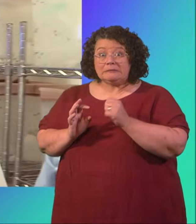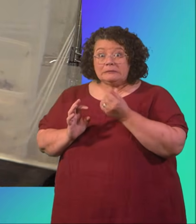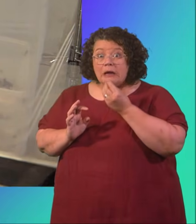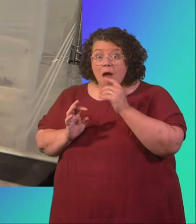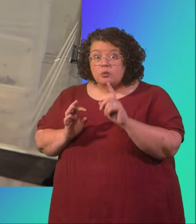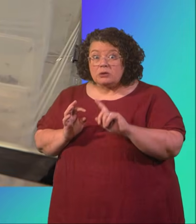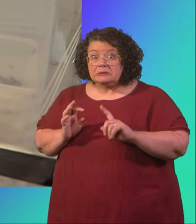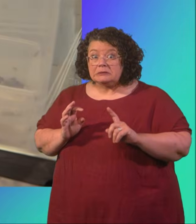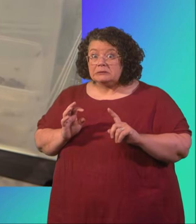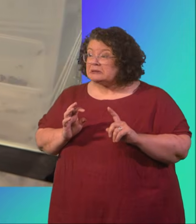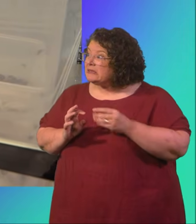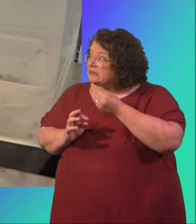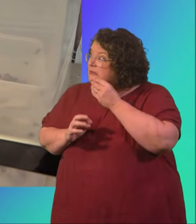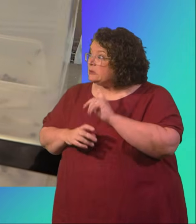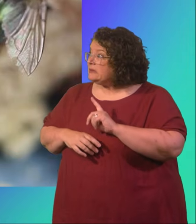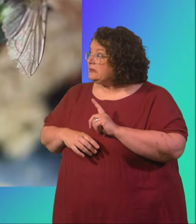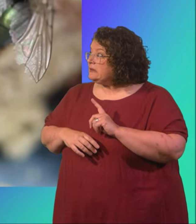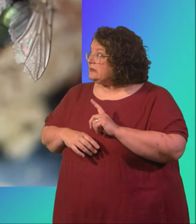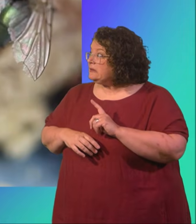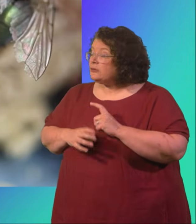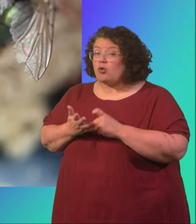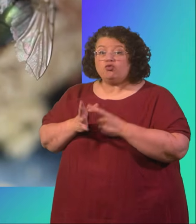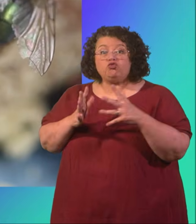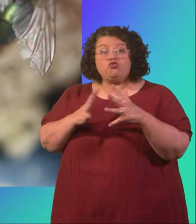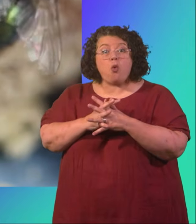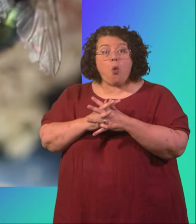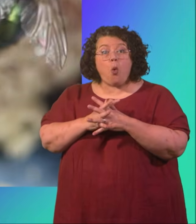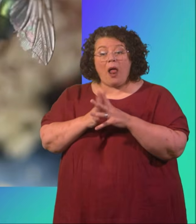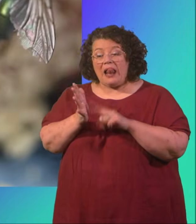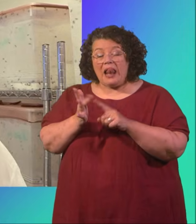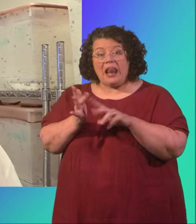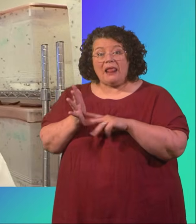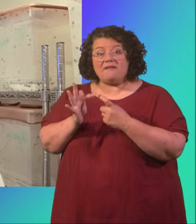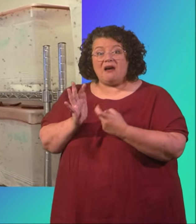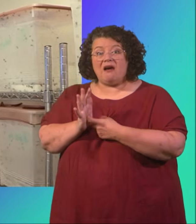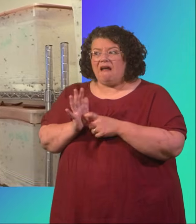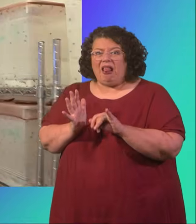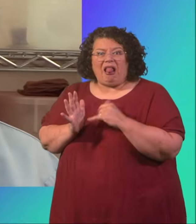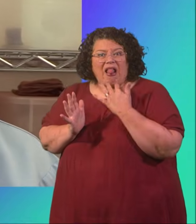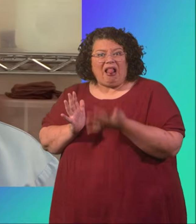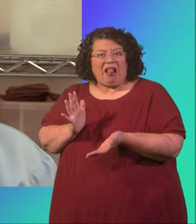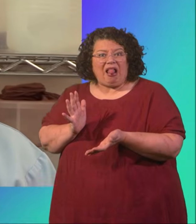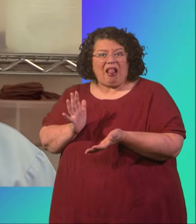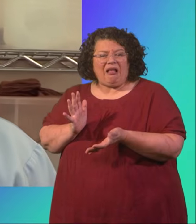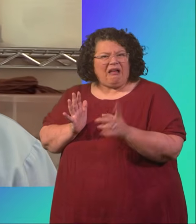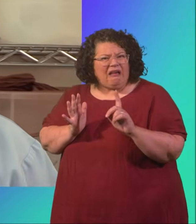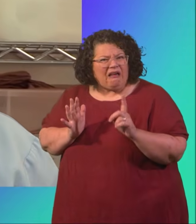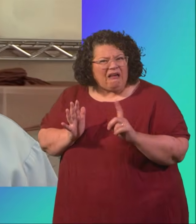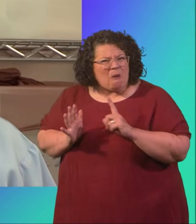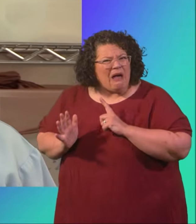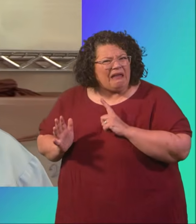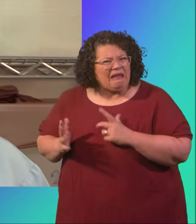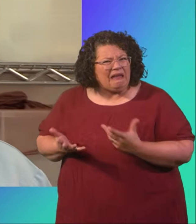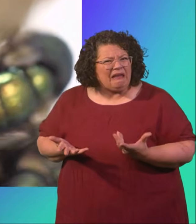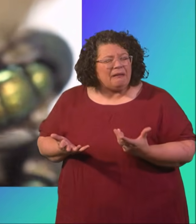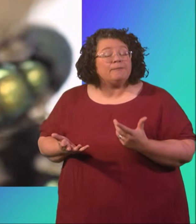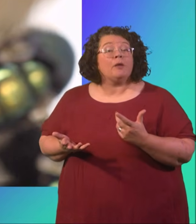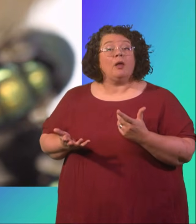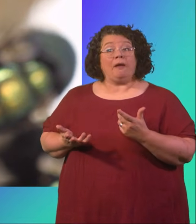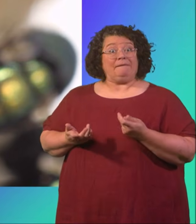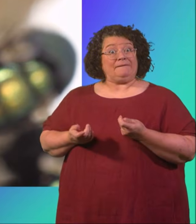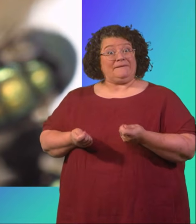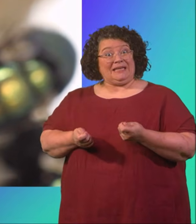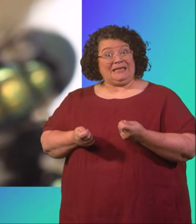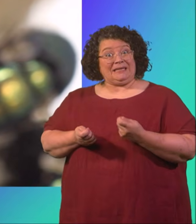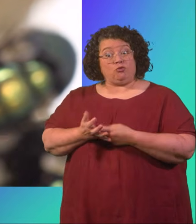is a big box full of flies eating raw liver. Disgusting. But there is a point to it. Why? The reason we're feeding them on raw liver is